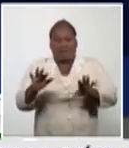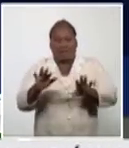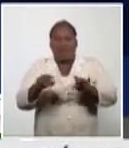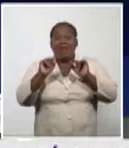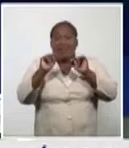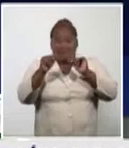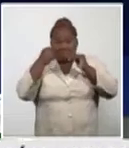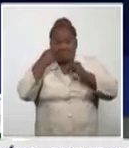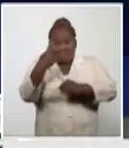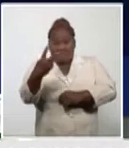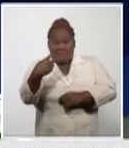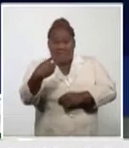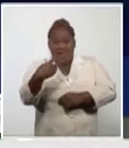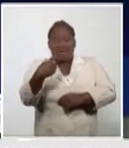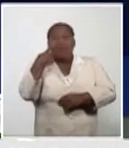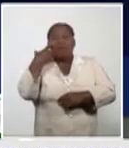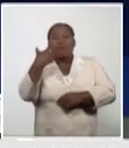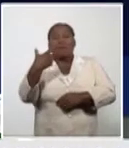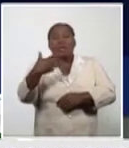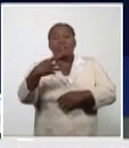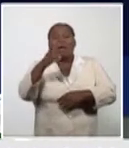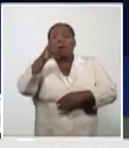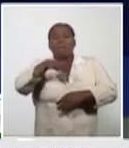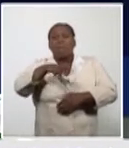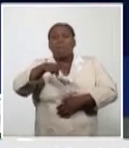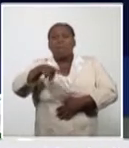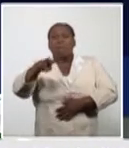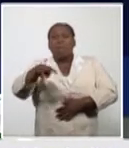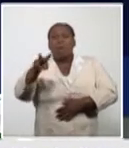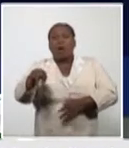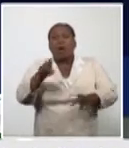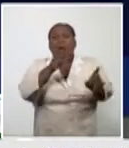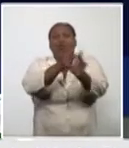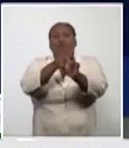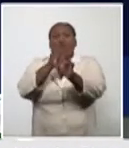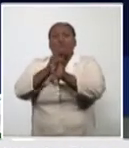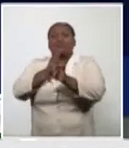those confirmed cases through the epidemiological survey.